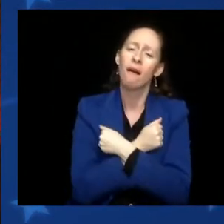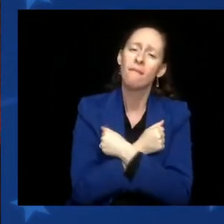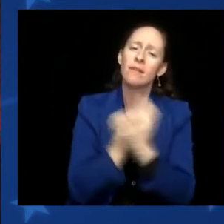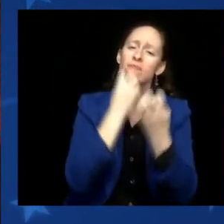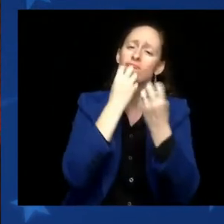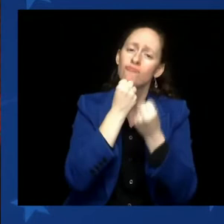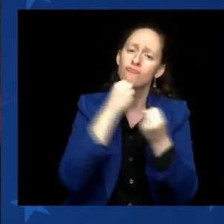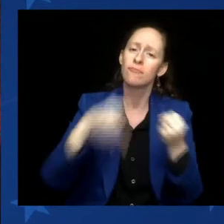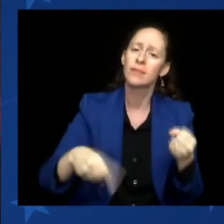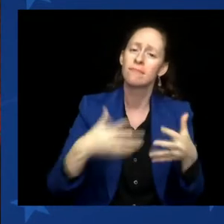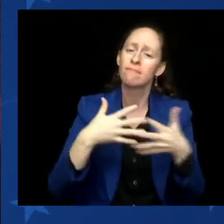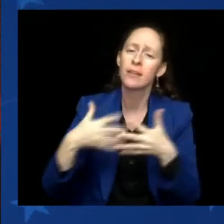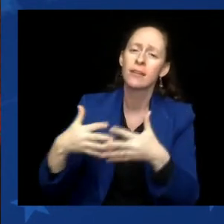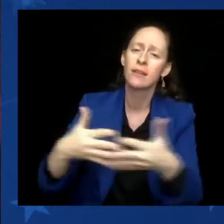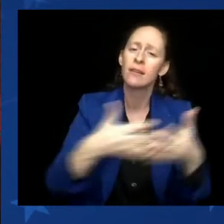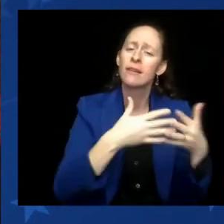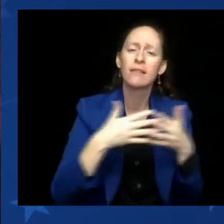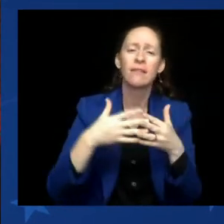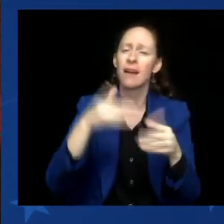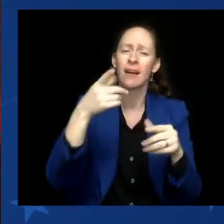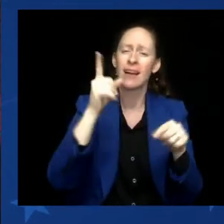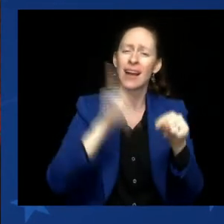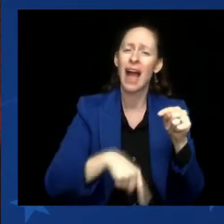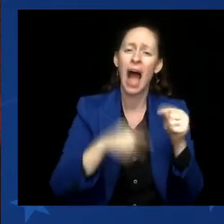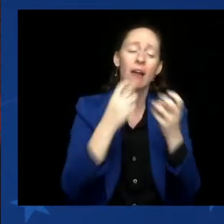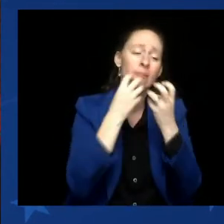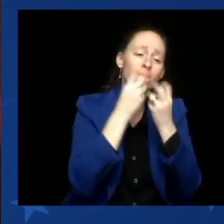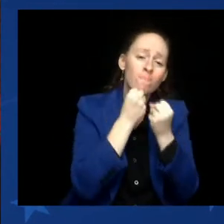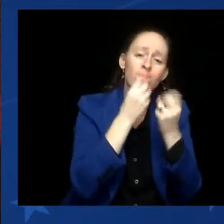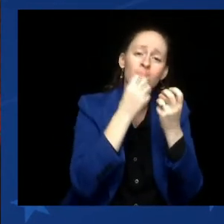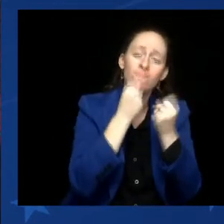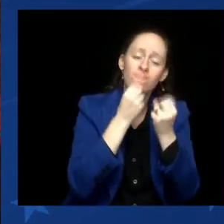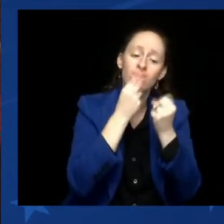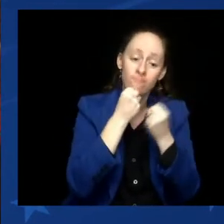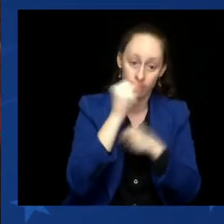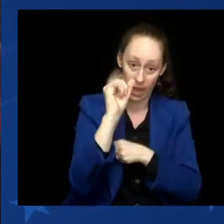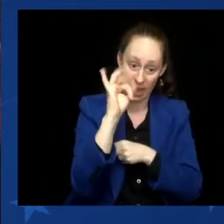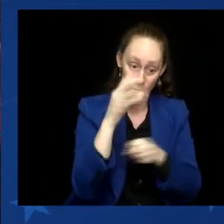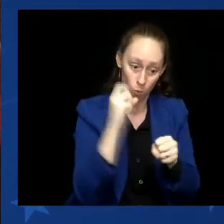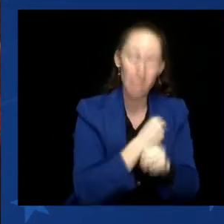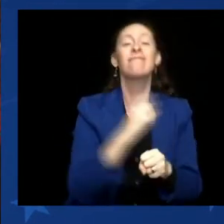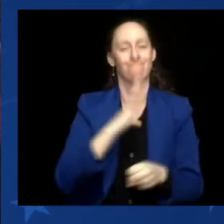when you win. It's fundamental.